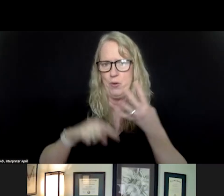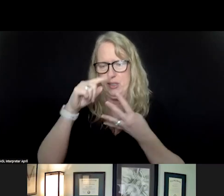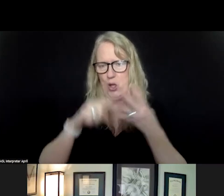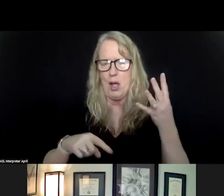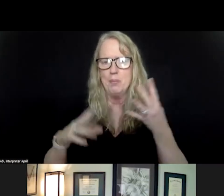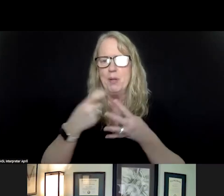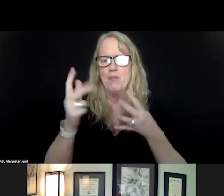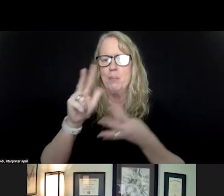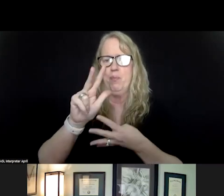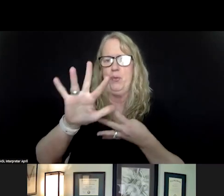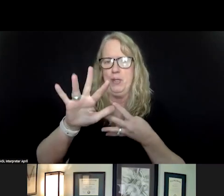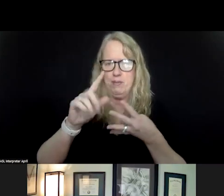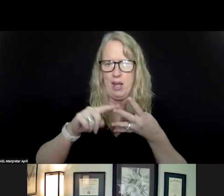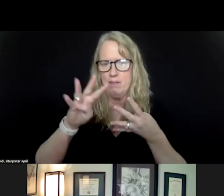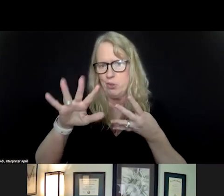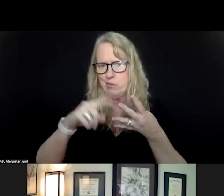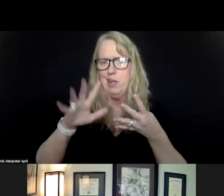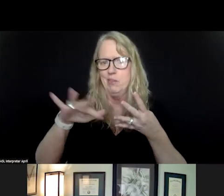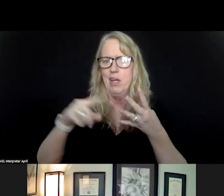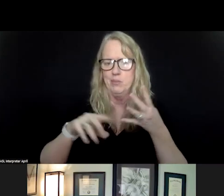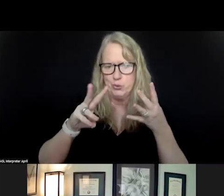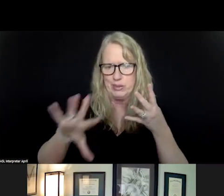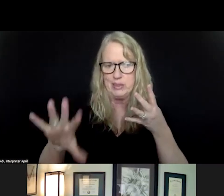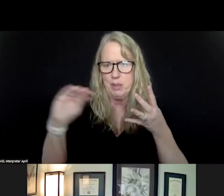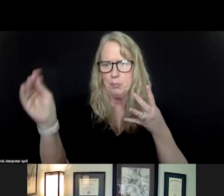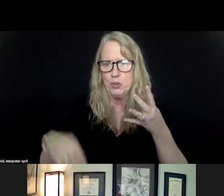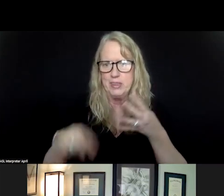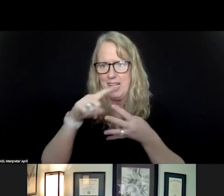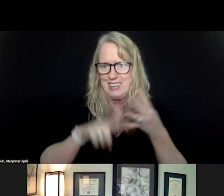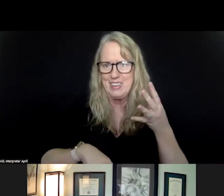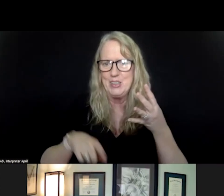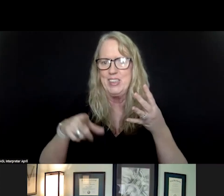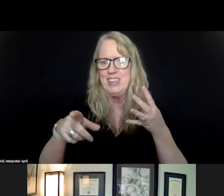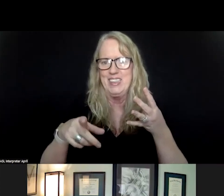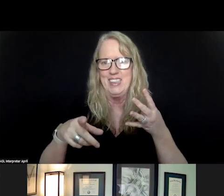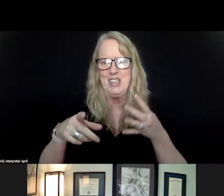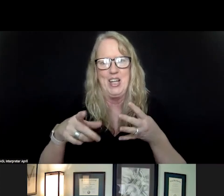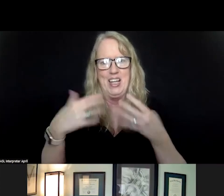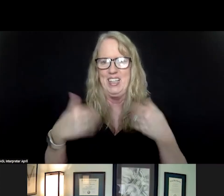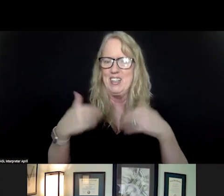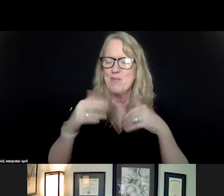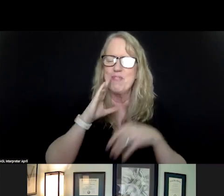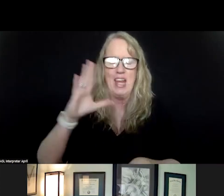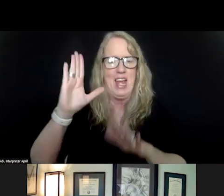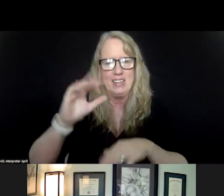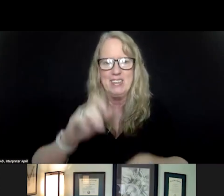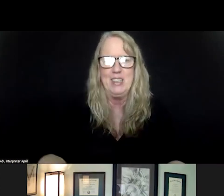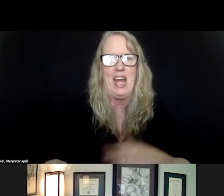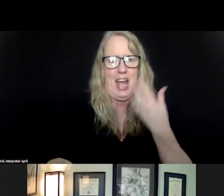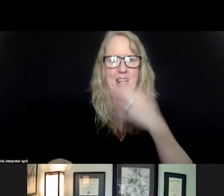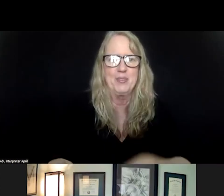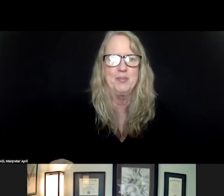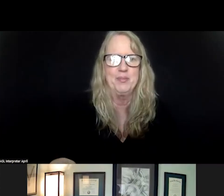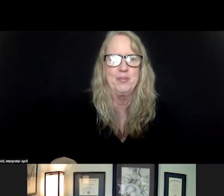from 35% all the way up to 65%. This is an excellent question, Lindsay. I know